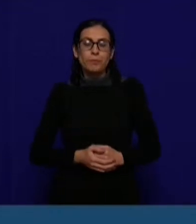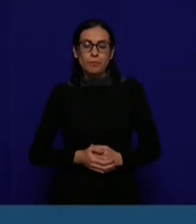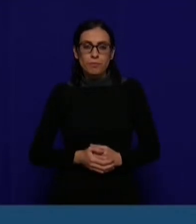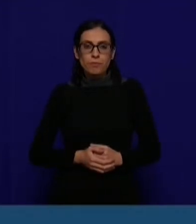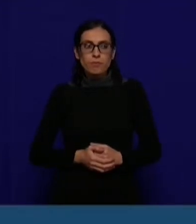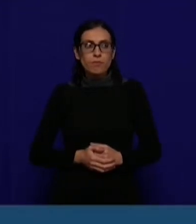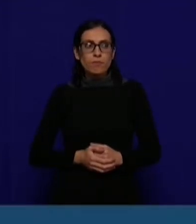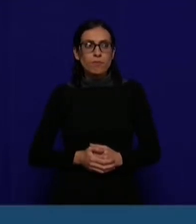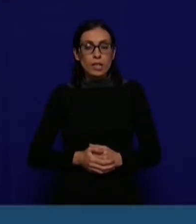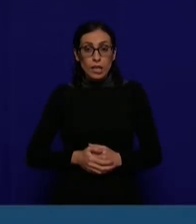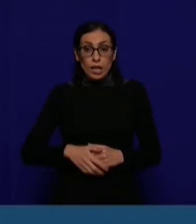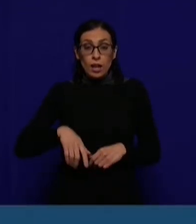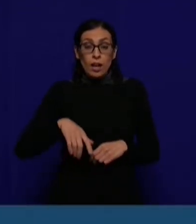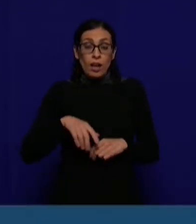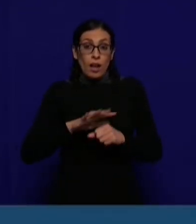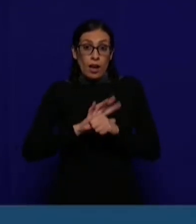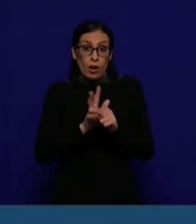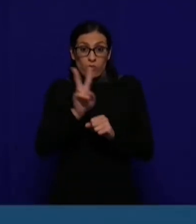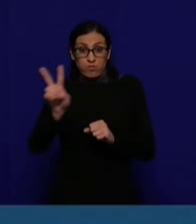qiegħda tiġi affettwata